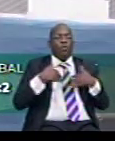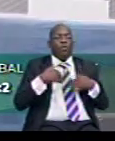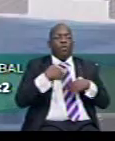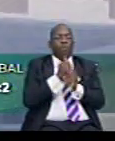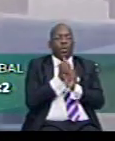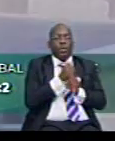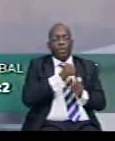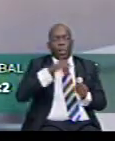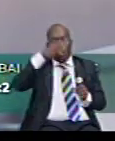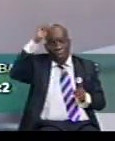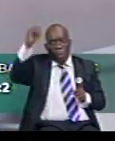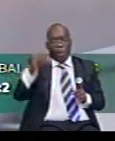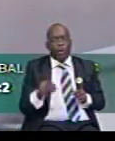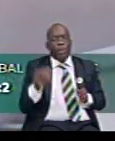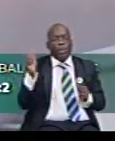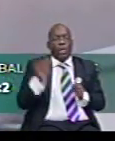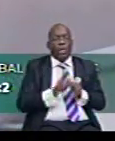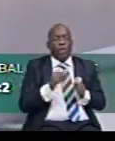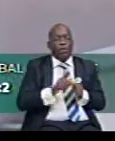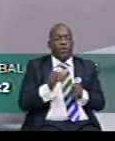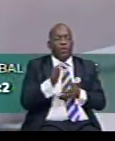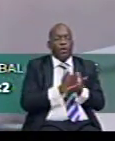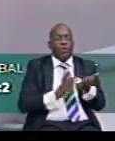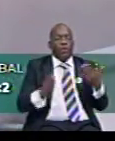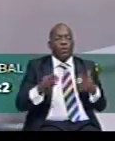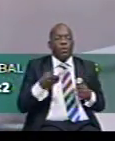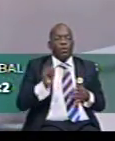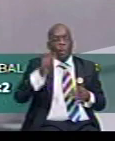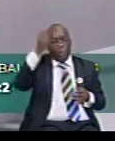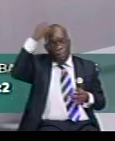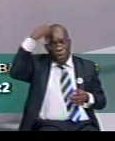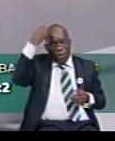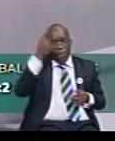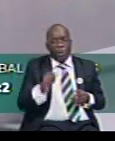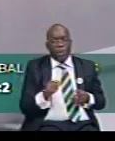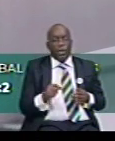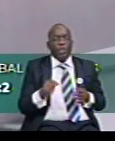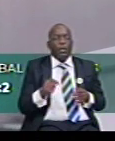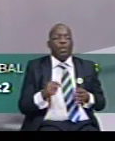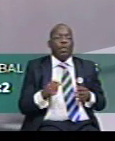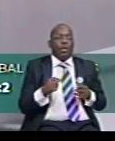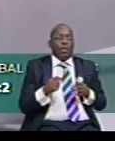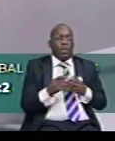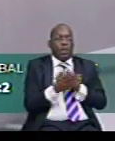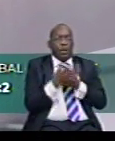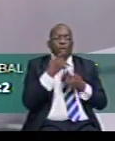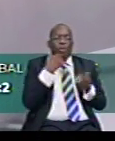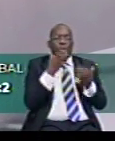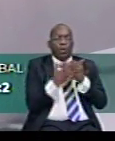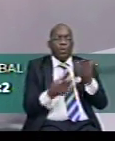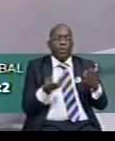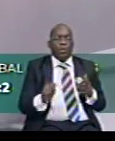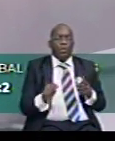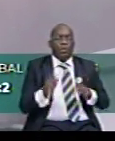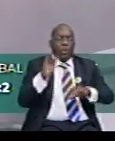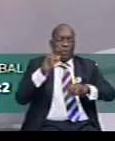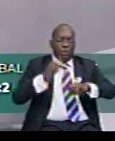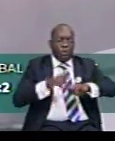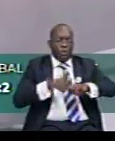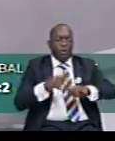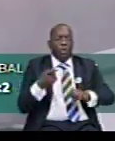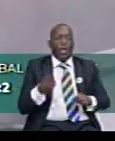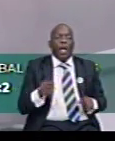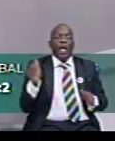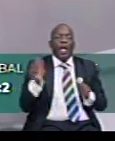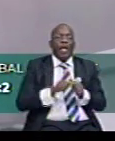That means every part, the brain, the blood, the body, the bones, the sinews, the nerves,